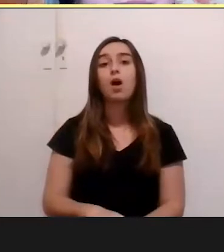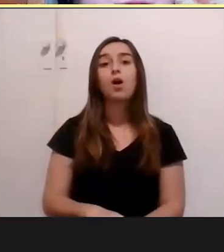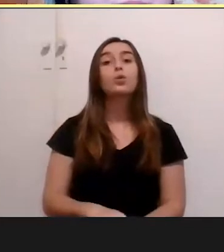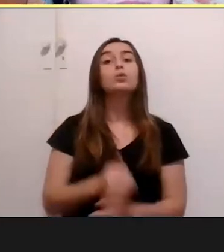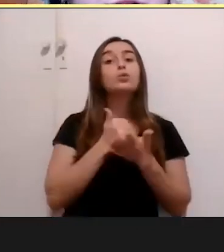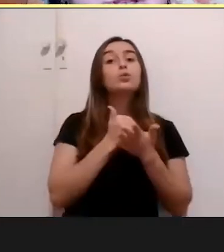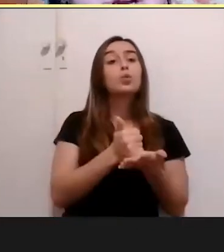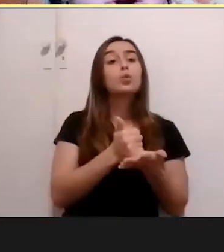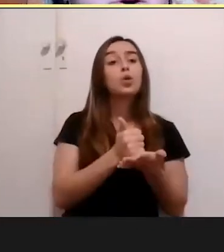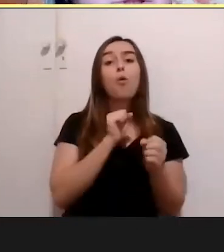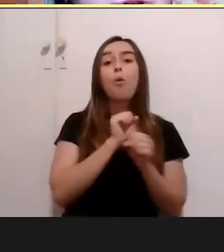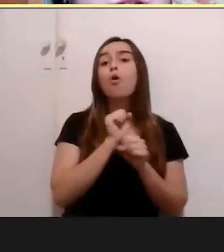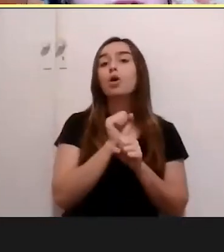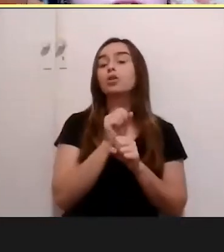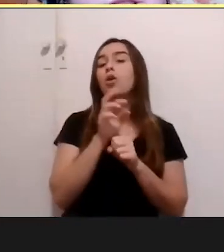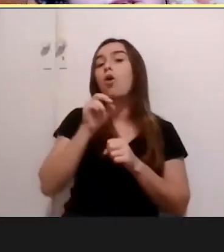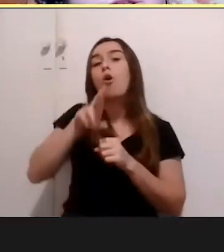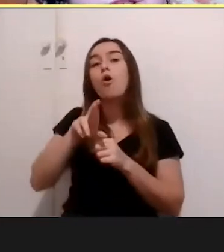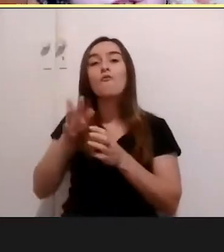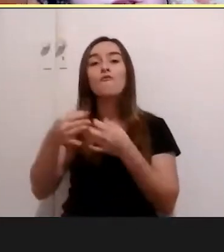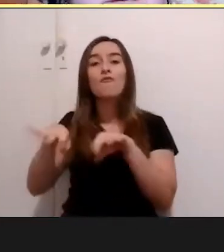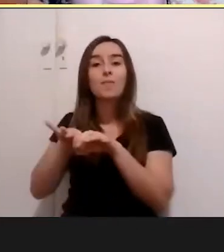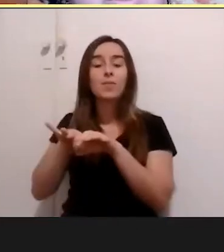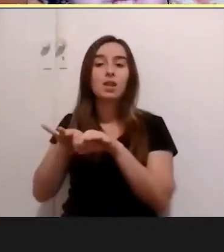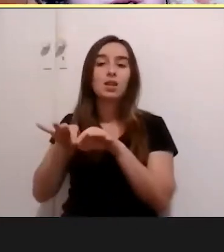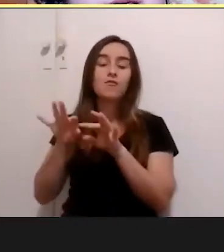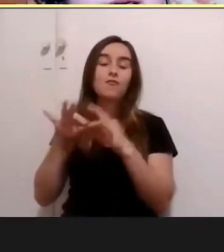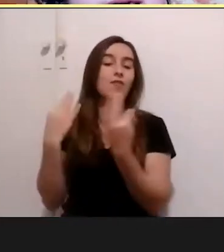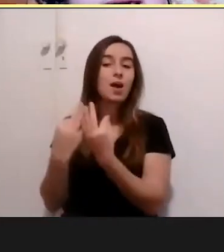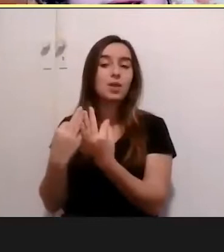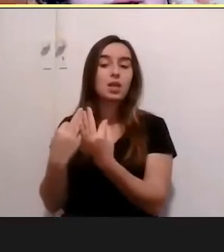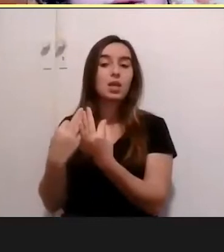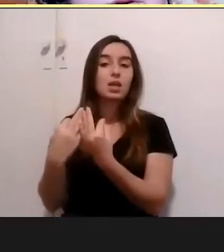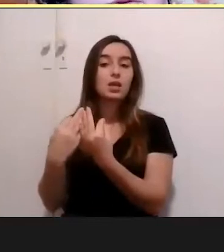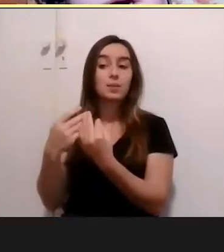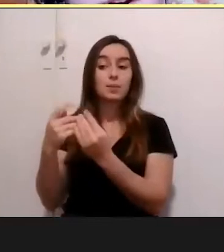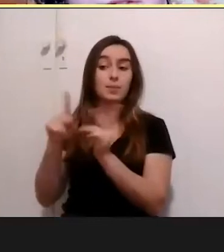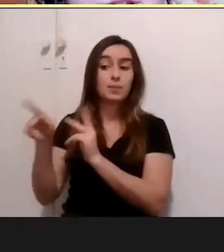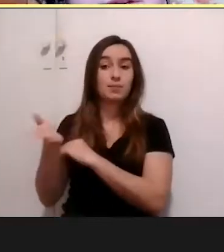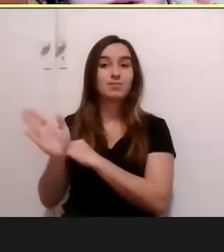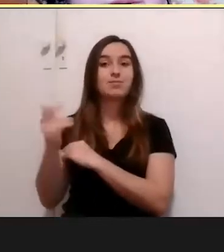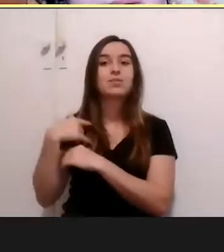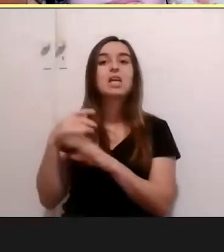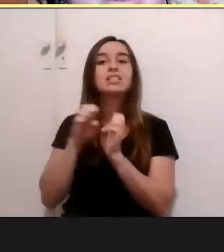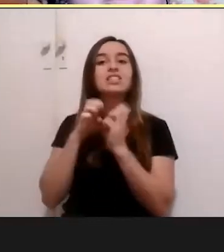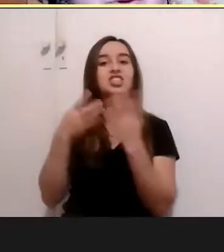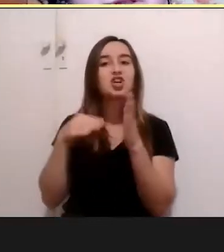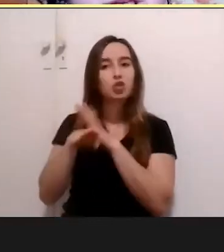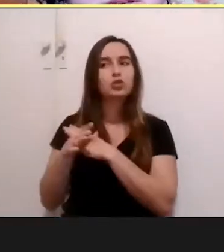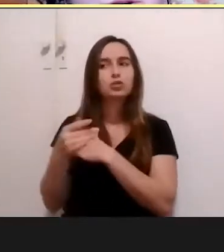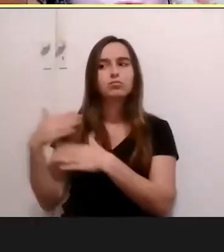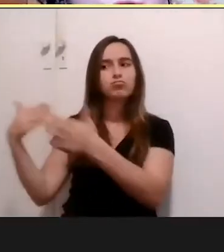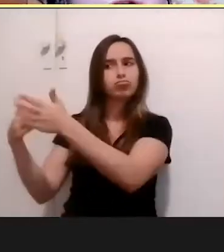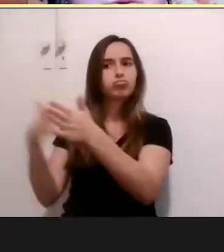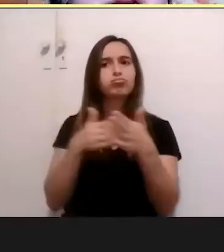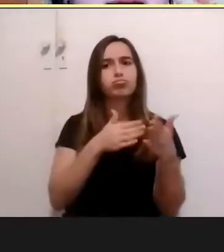family members also challenge the digital inclusion. And quite often people supporting